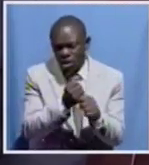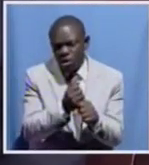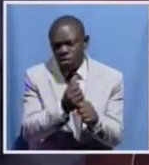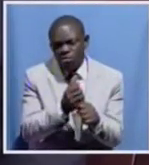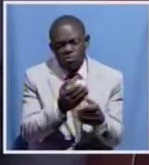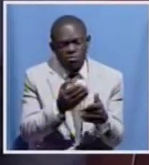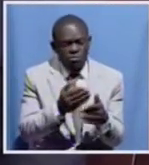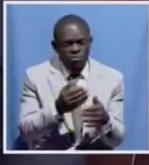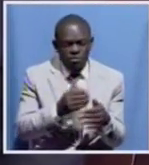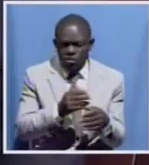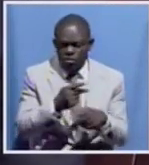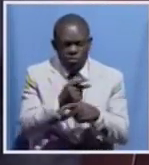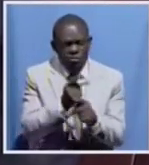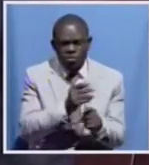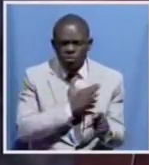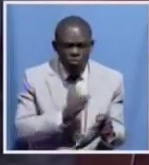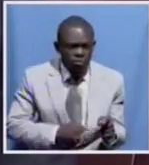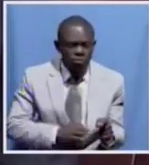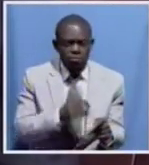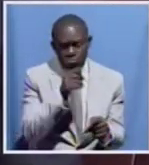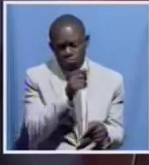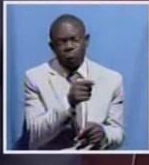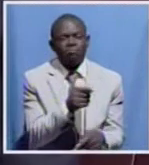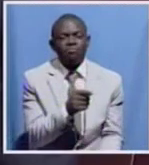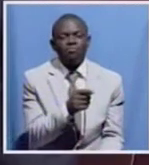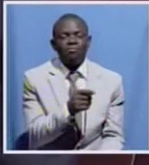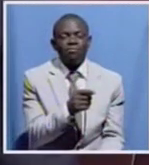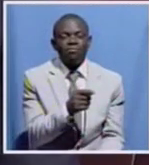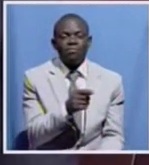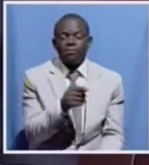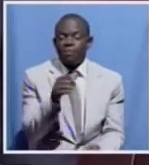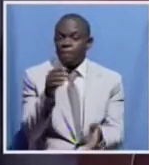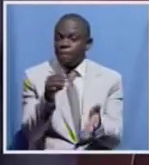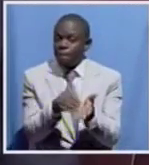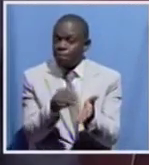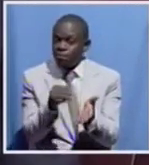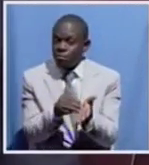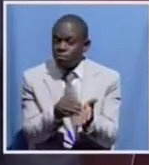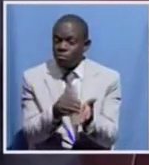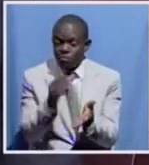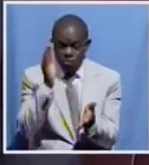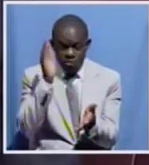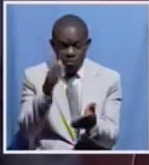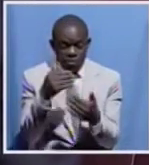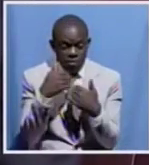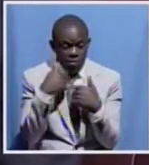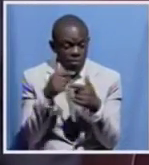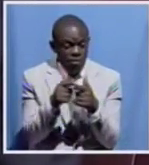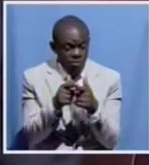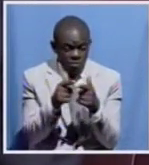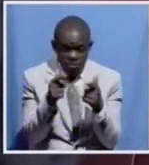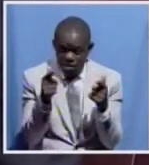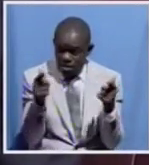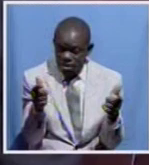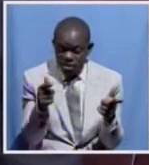We have also coming up in March, the biggest tourism event. As you may know, President Edgar